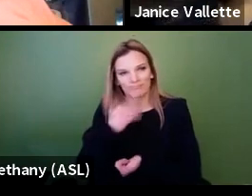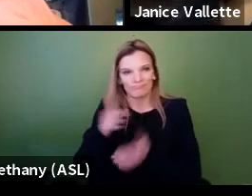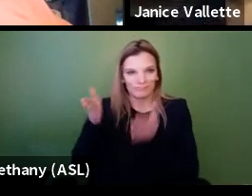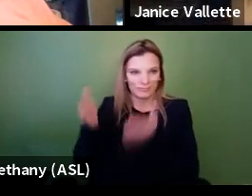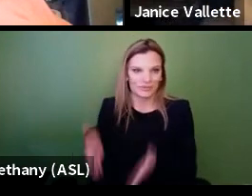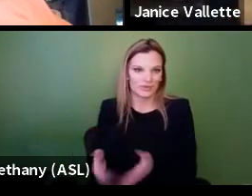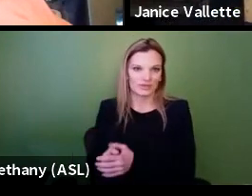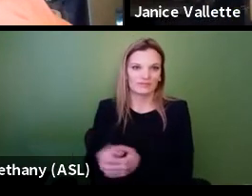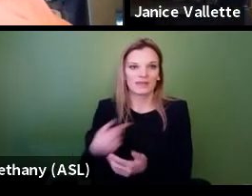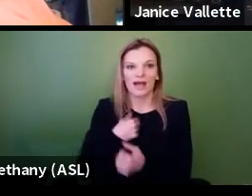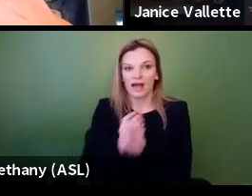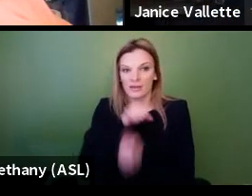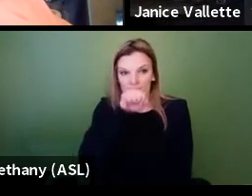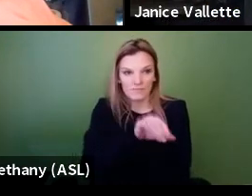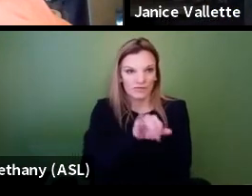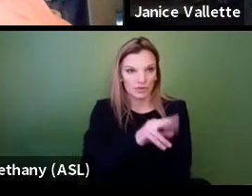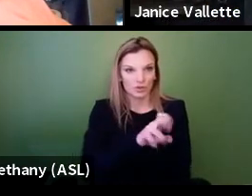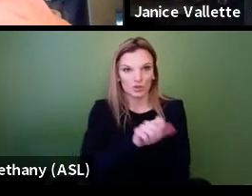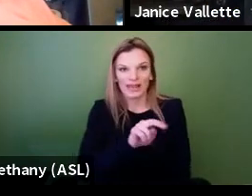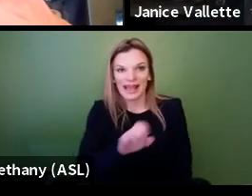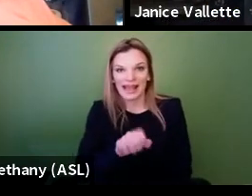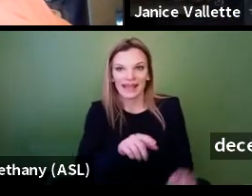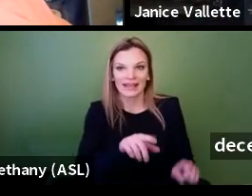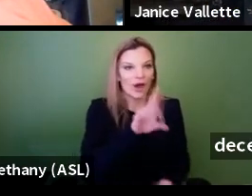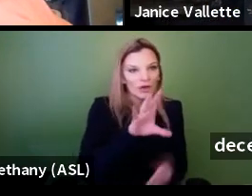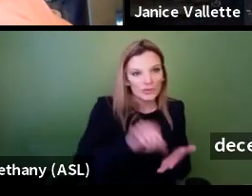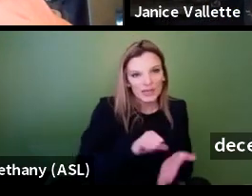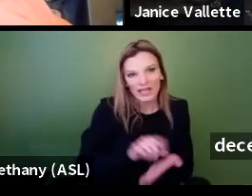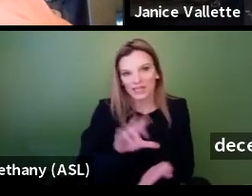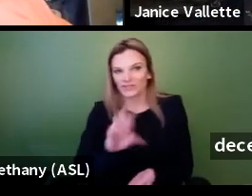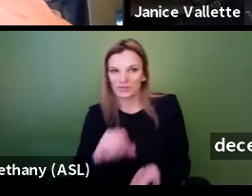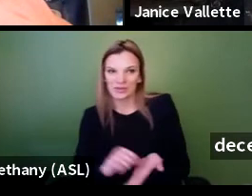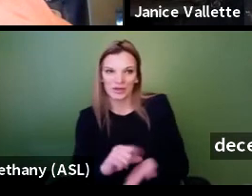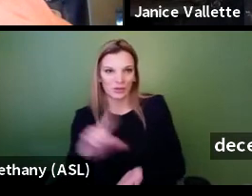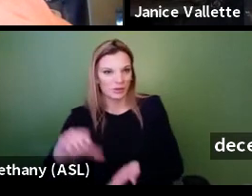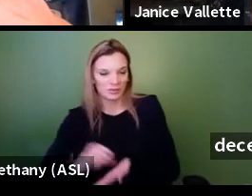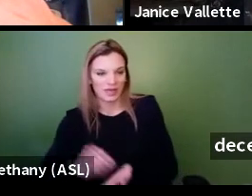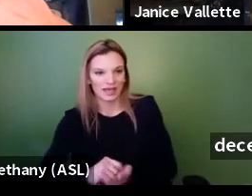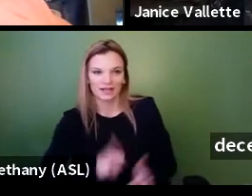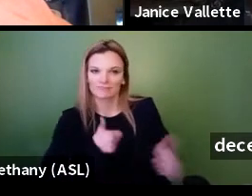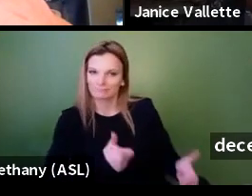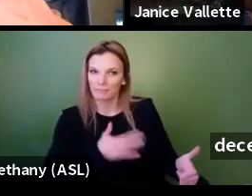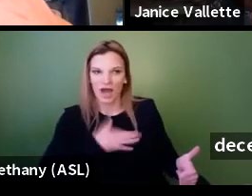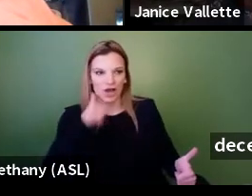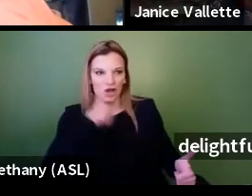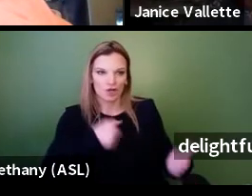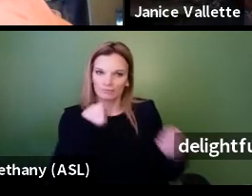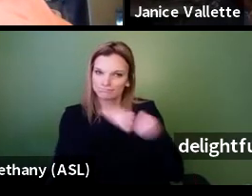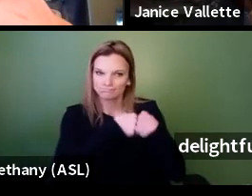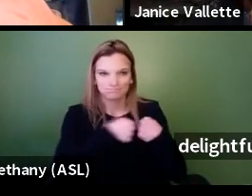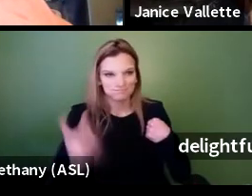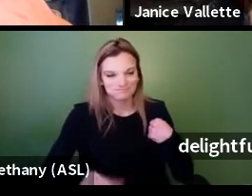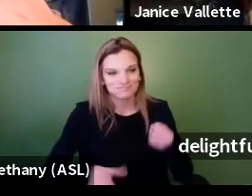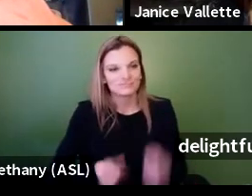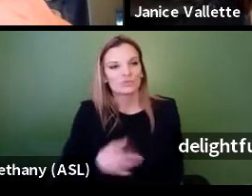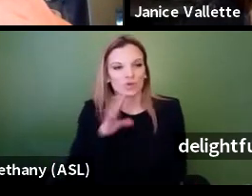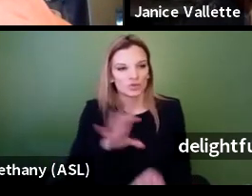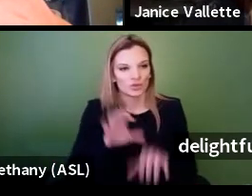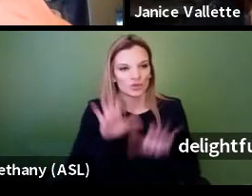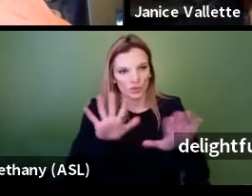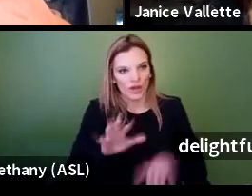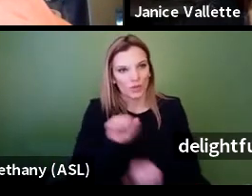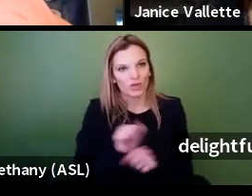I love Julianne, whether it's 100 pages, 50 pages, or one page. Julianne is my girl, and we're going to be doing great work together